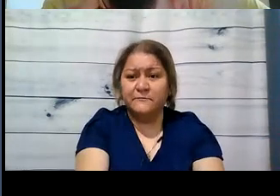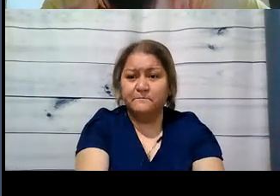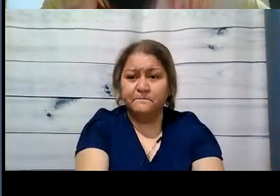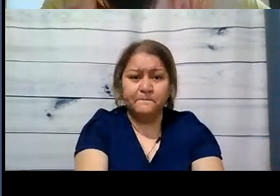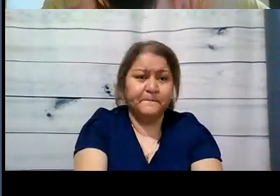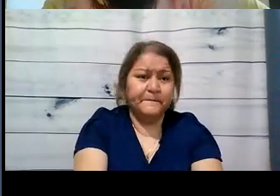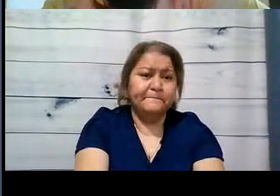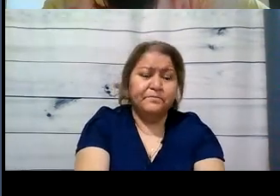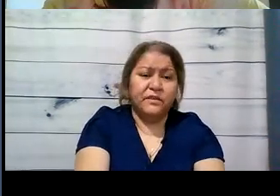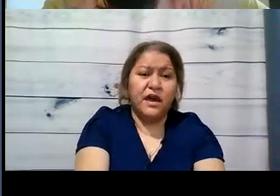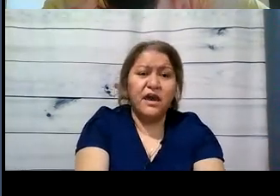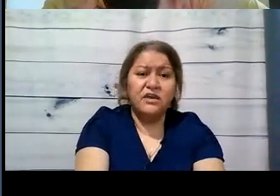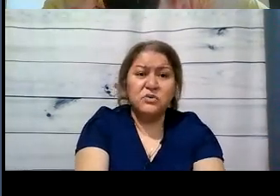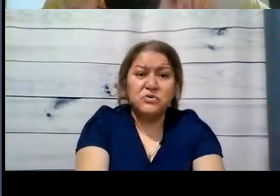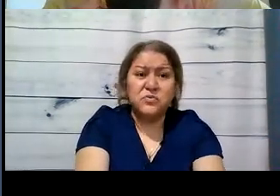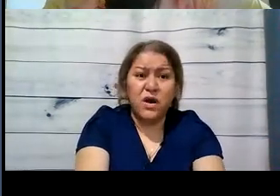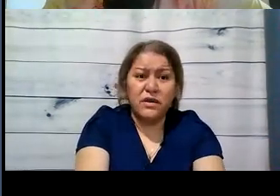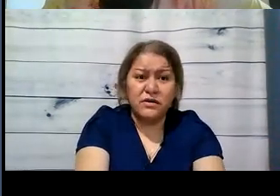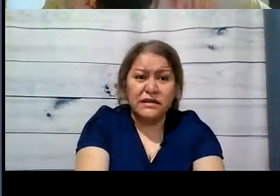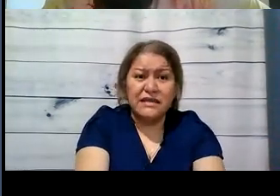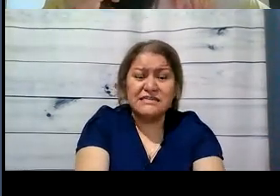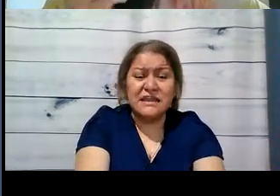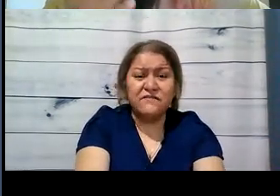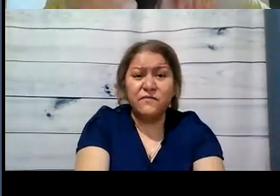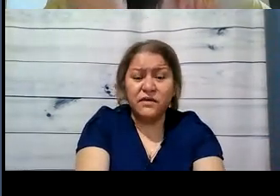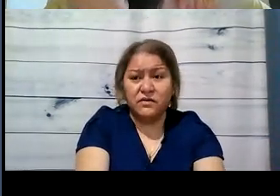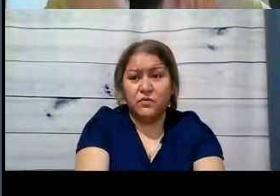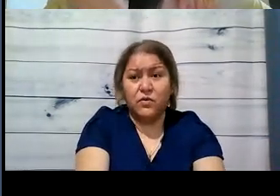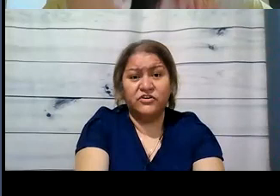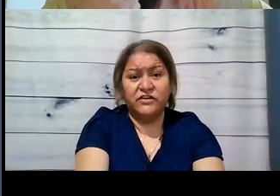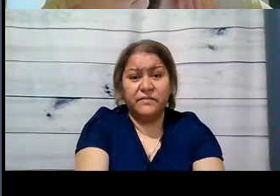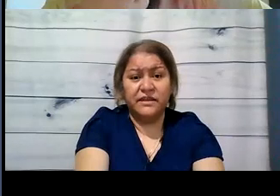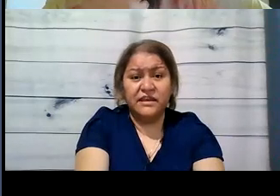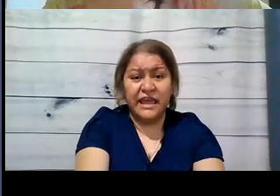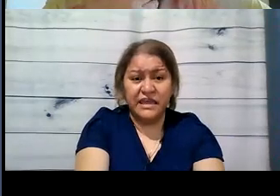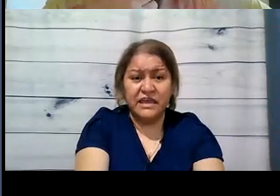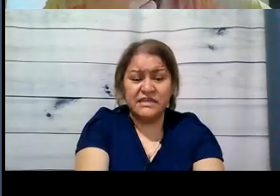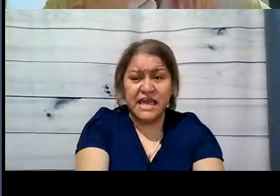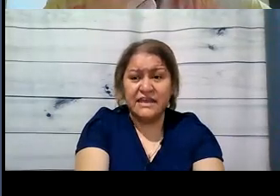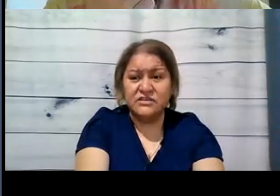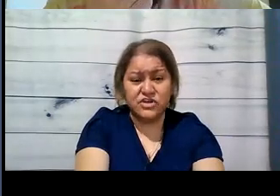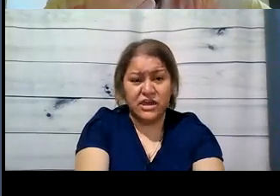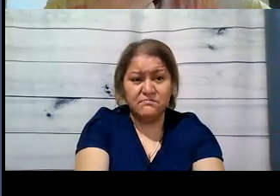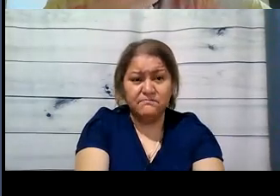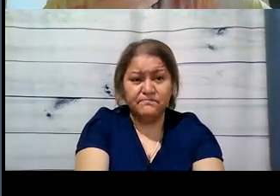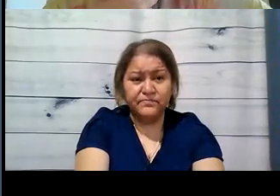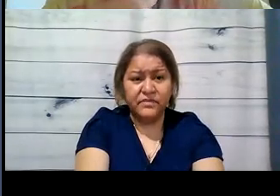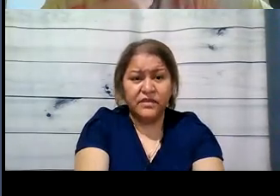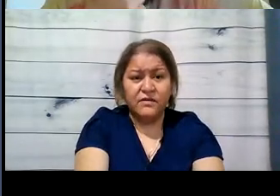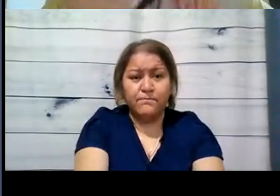feet. I used water instead of milk, Walter admitted, hanging his head in